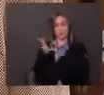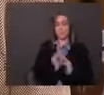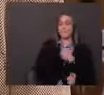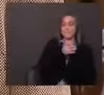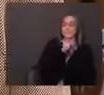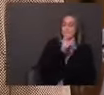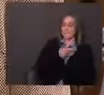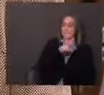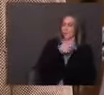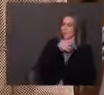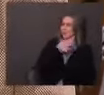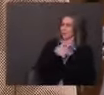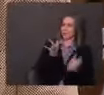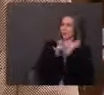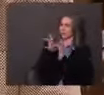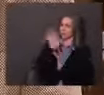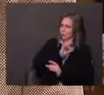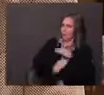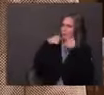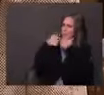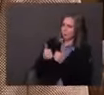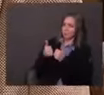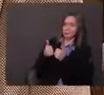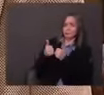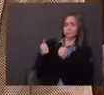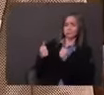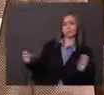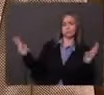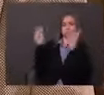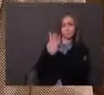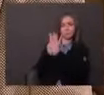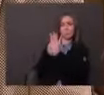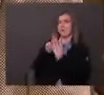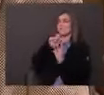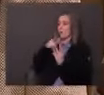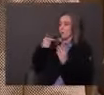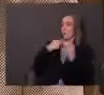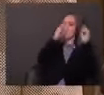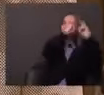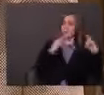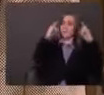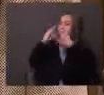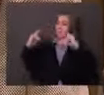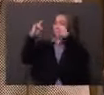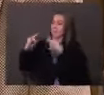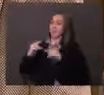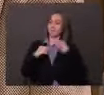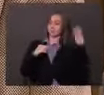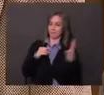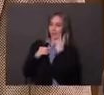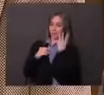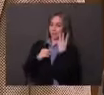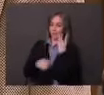reply, Lord, it is good that we are here. If you wish, I will make